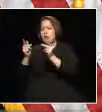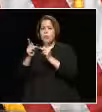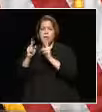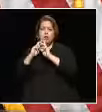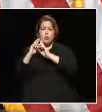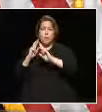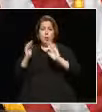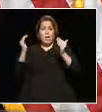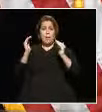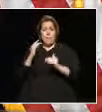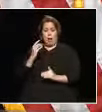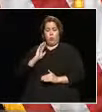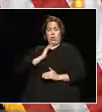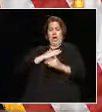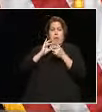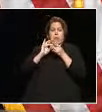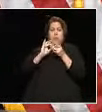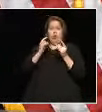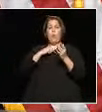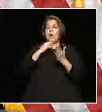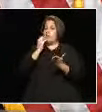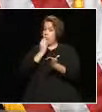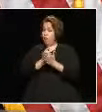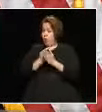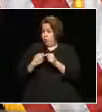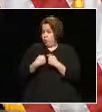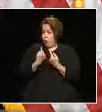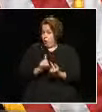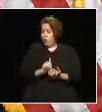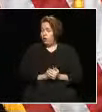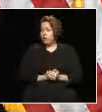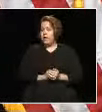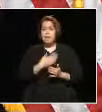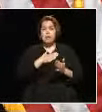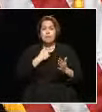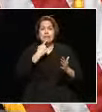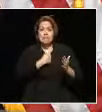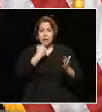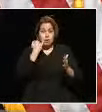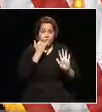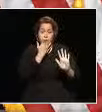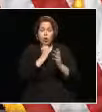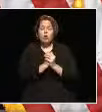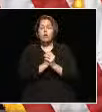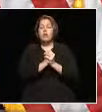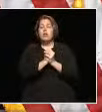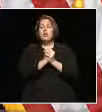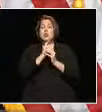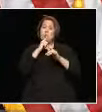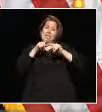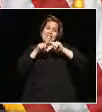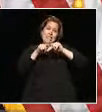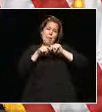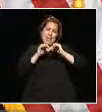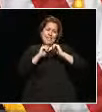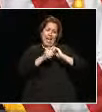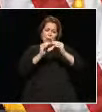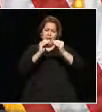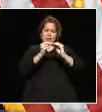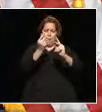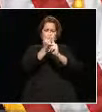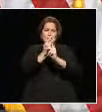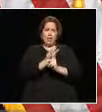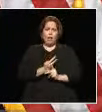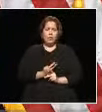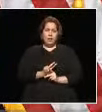report versus what we say we have confirmed up till today, this point, and please correct me if I'm wrong. So it really depends on how that number is being